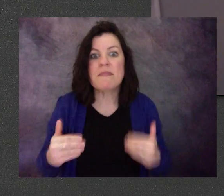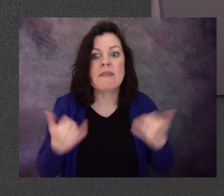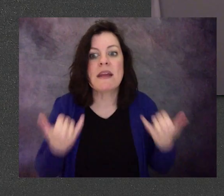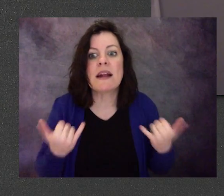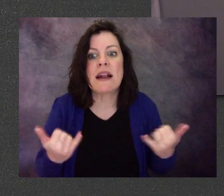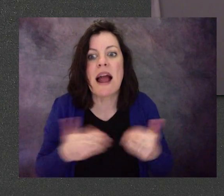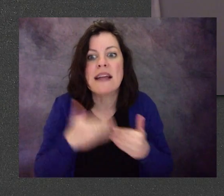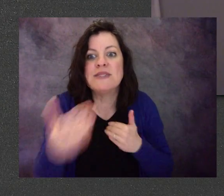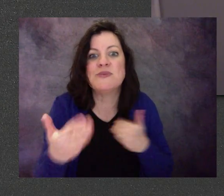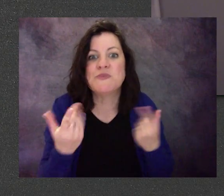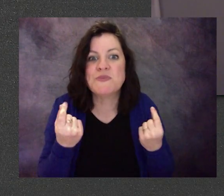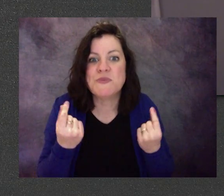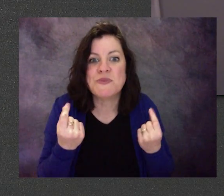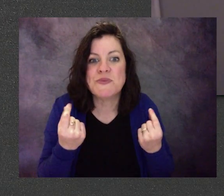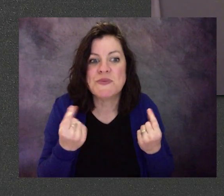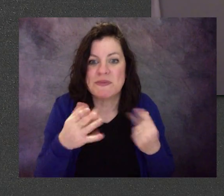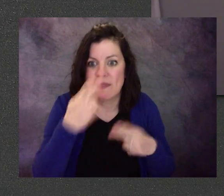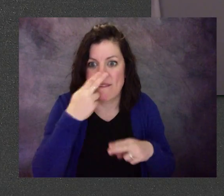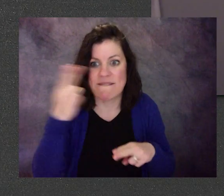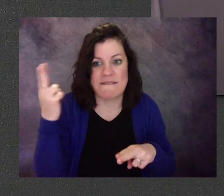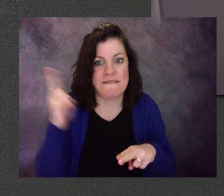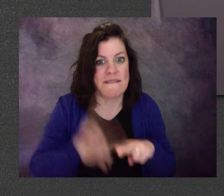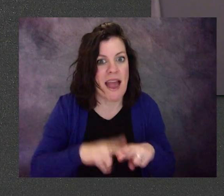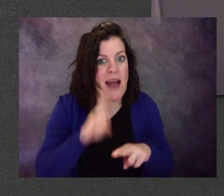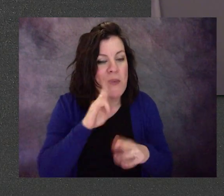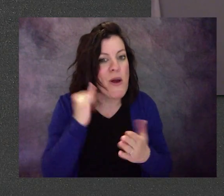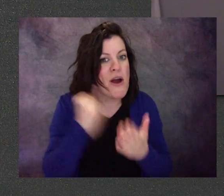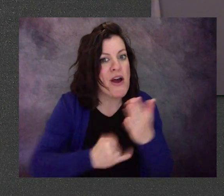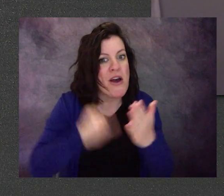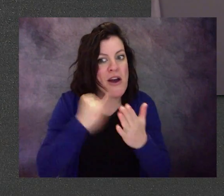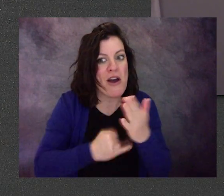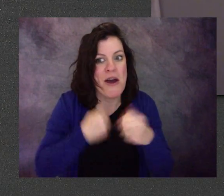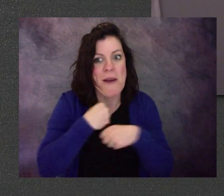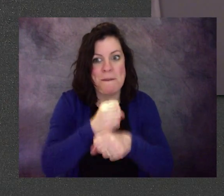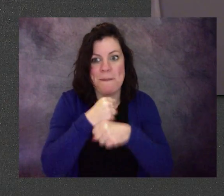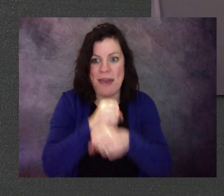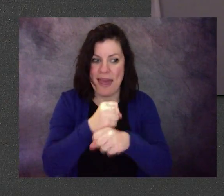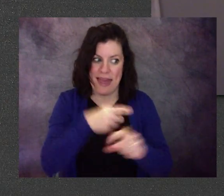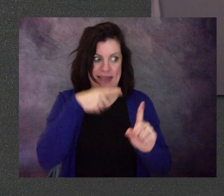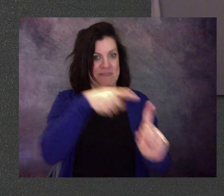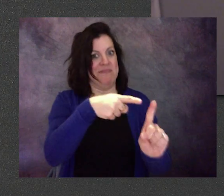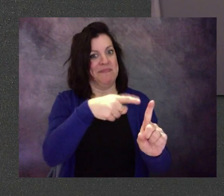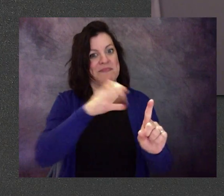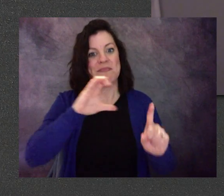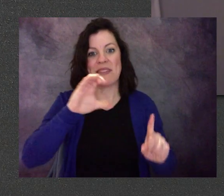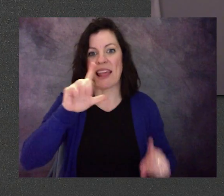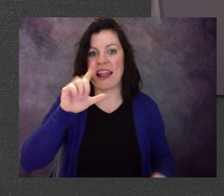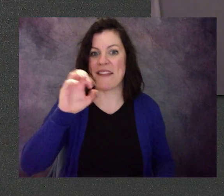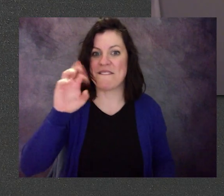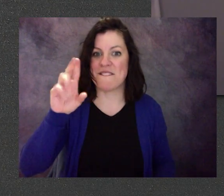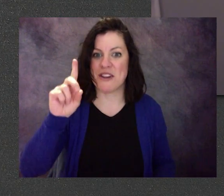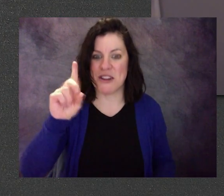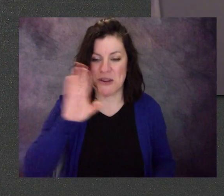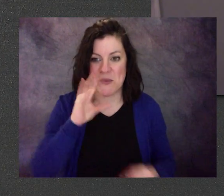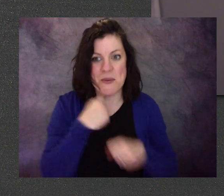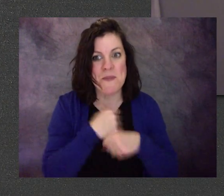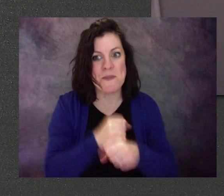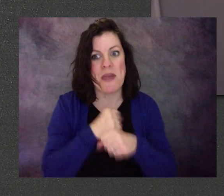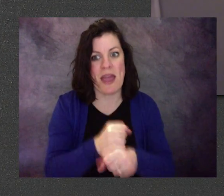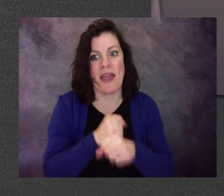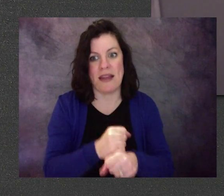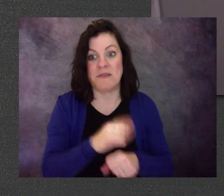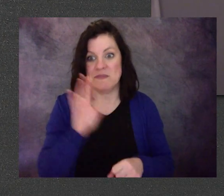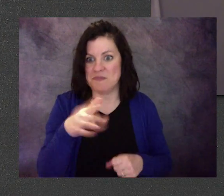a super duper fun Clifford craft today that I know you're gonna love, but before that, we're gonna take a look at